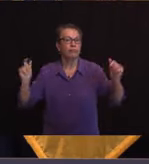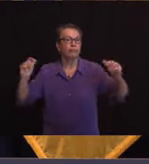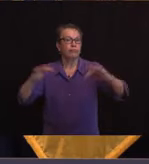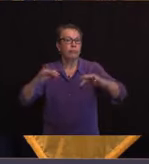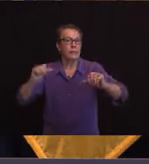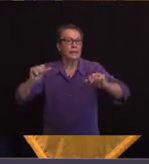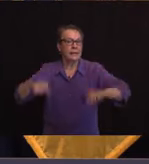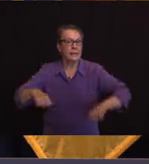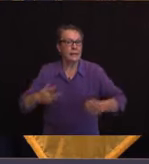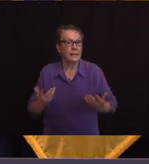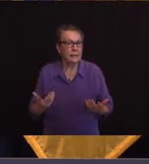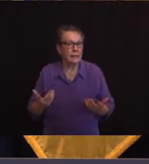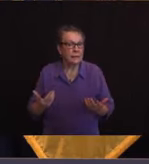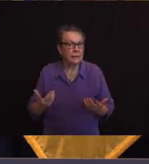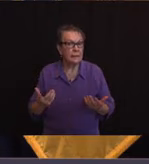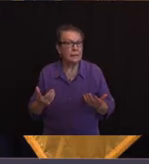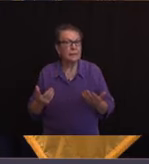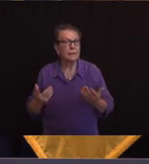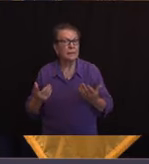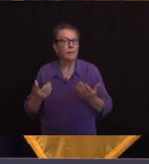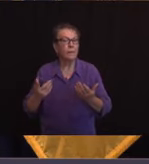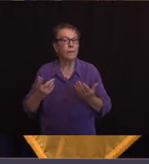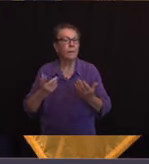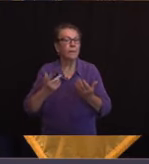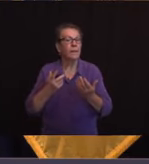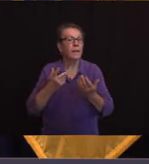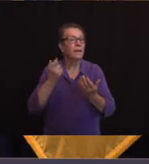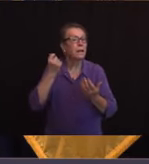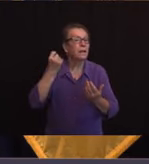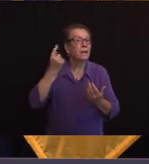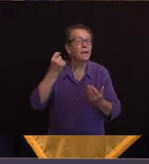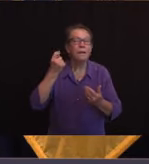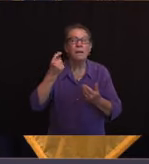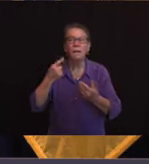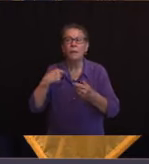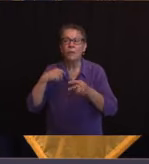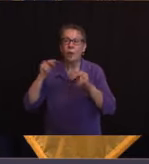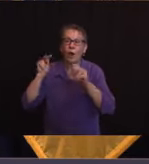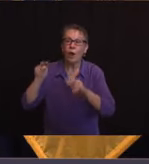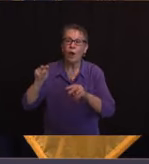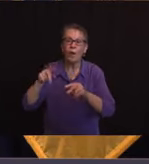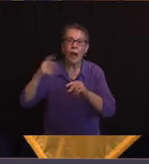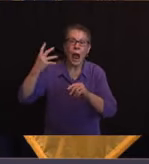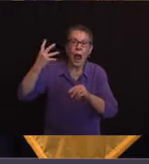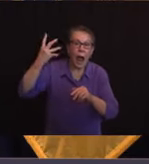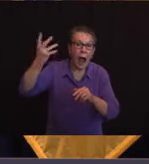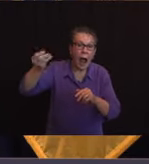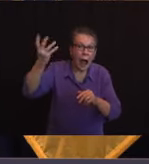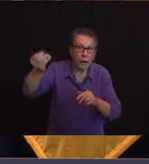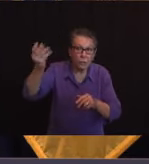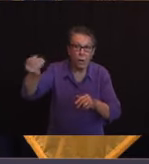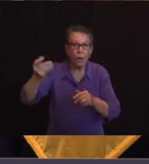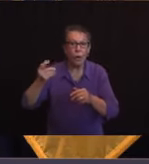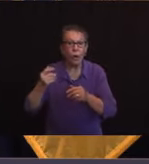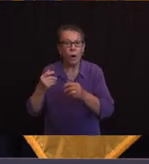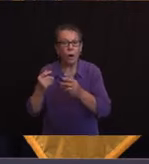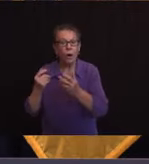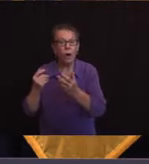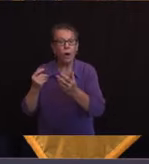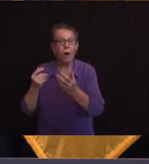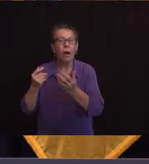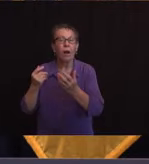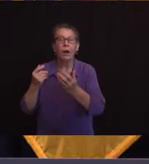outdoor capacity, and all public health protocols being observed. So 6 feet, face coverings, et